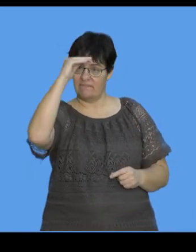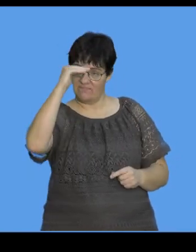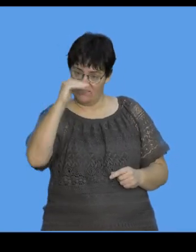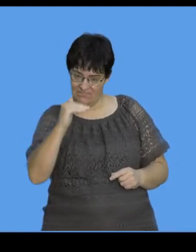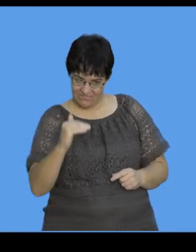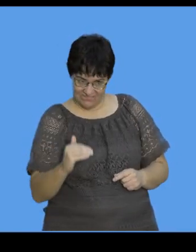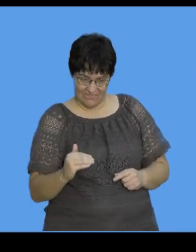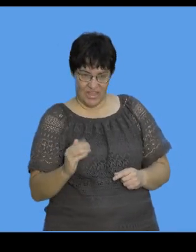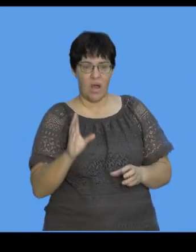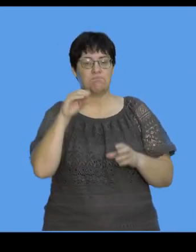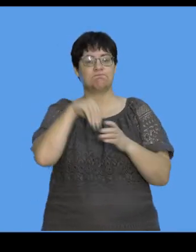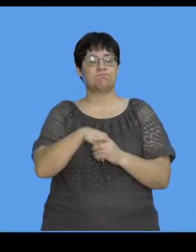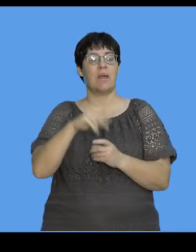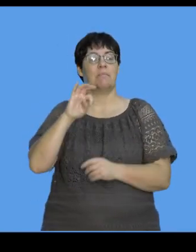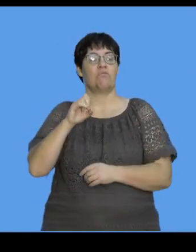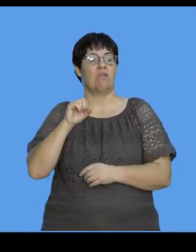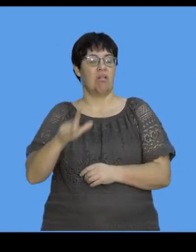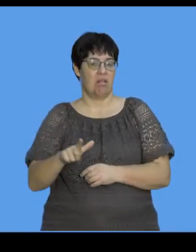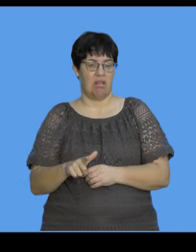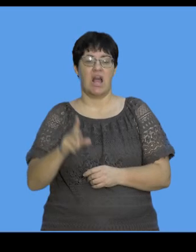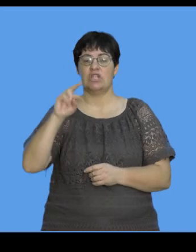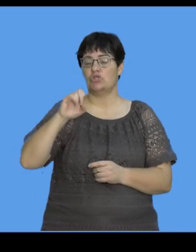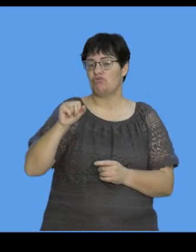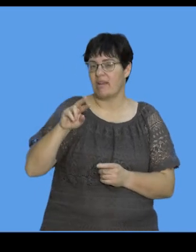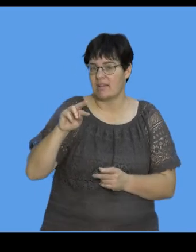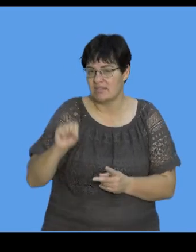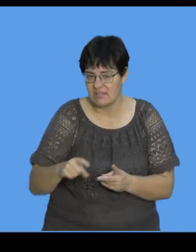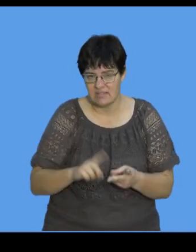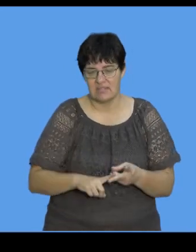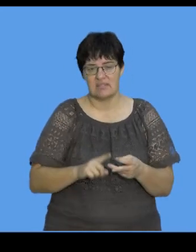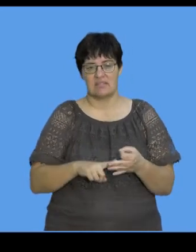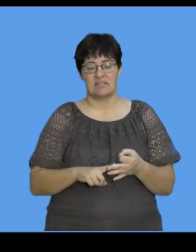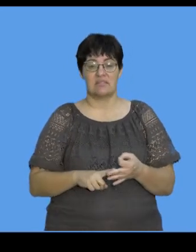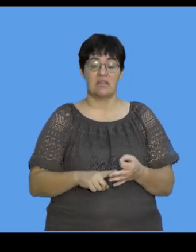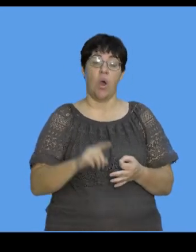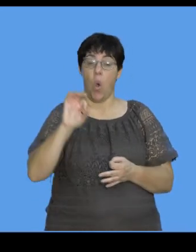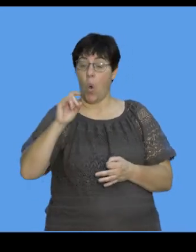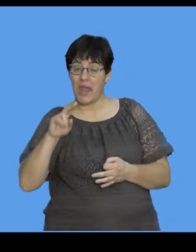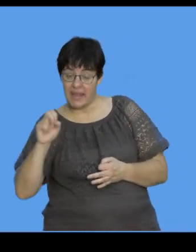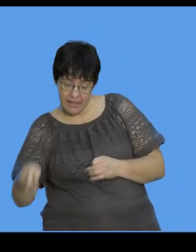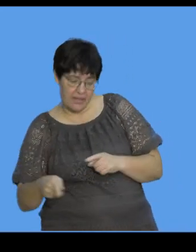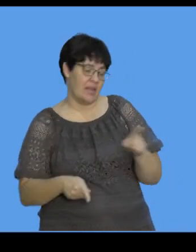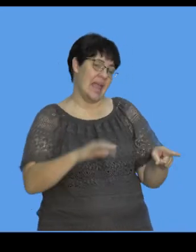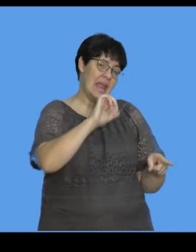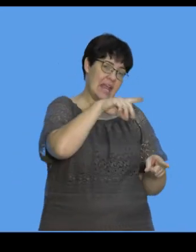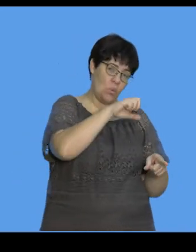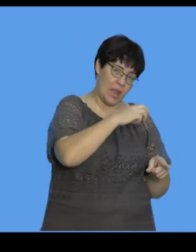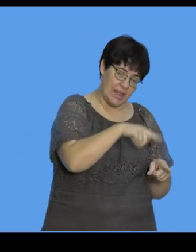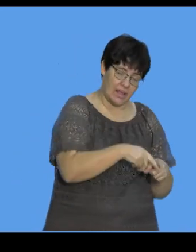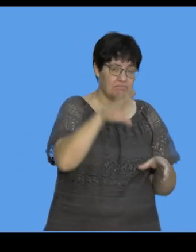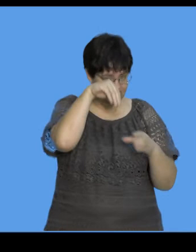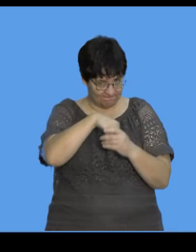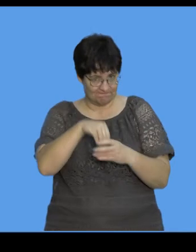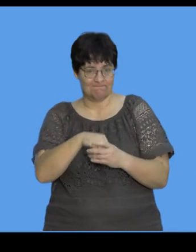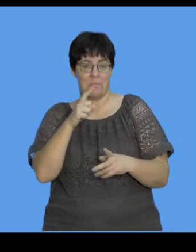list of minerals, nutrients, inorganic and organic things that are found in our milk,